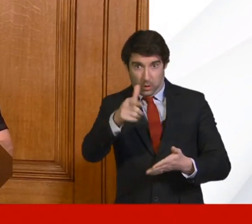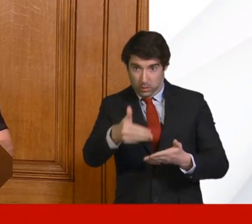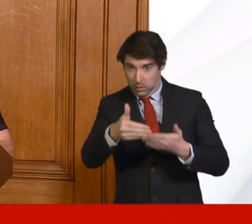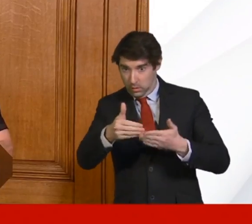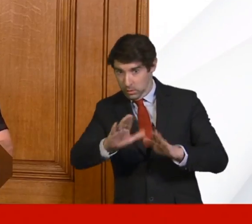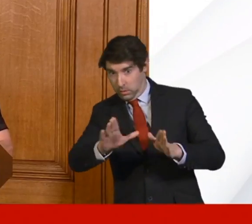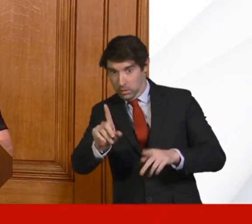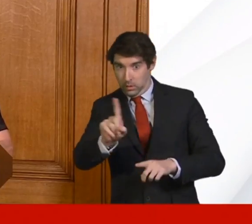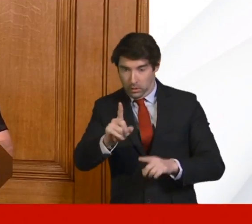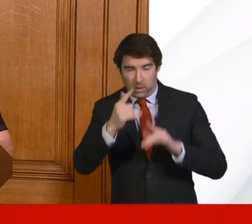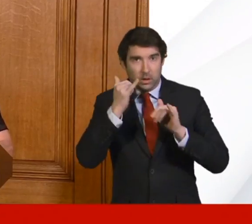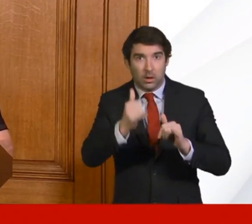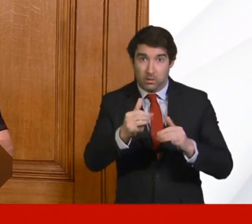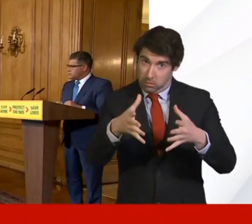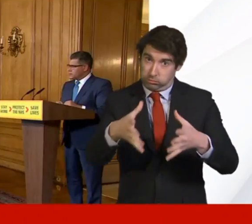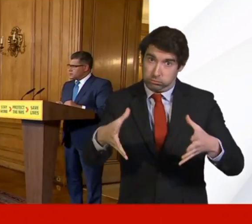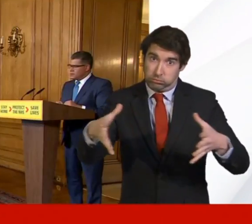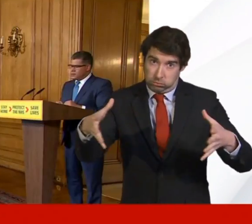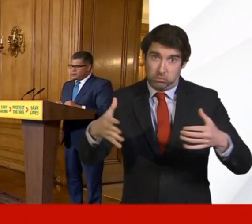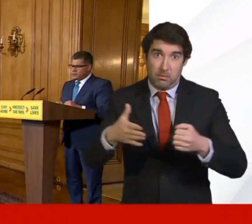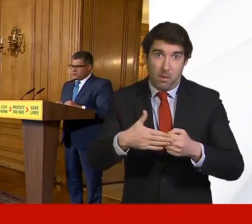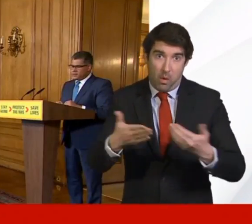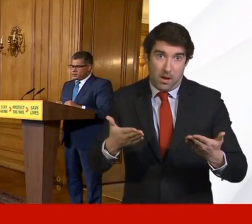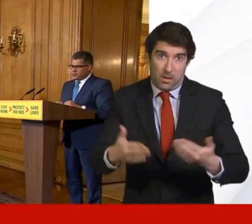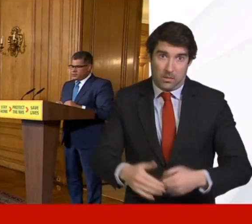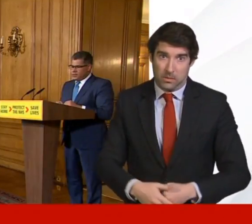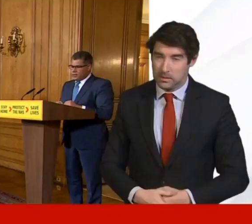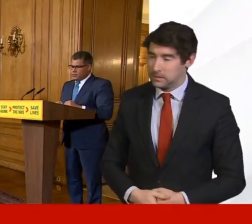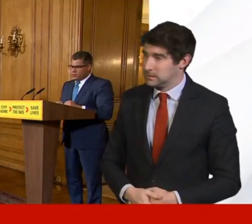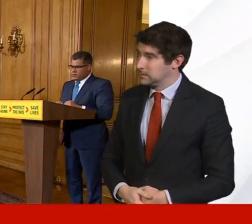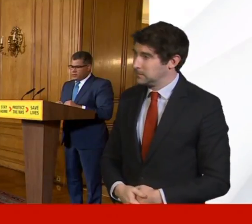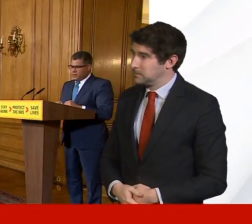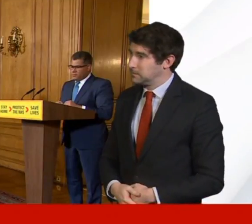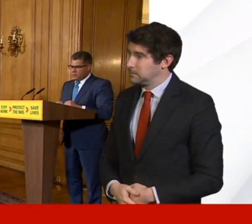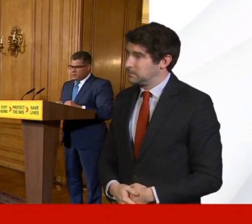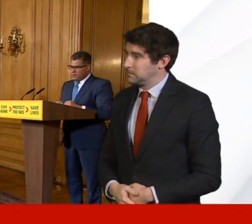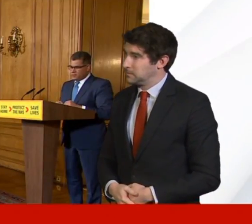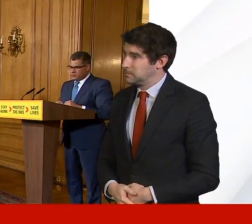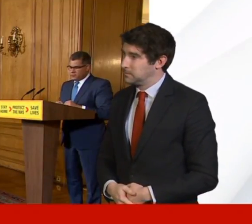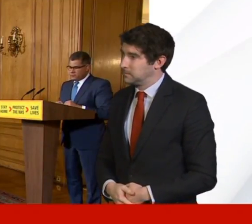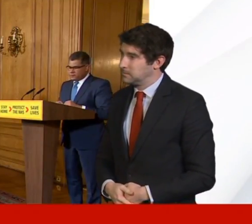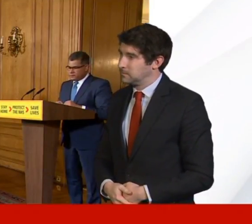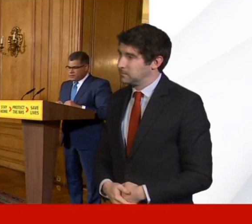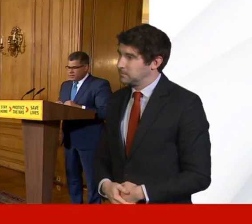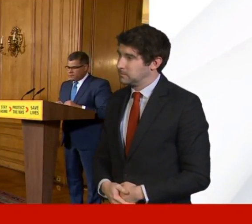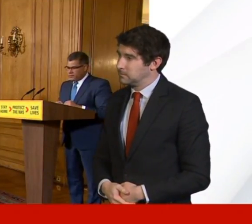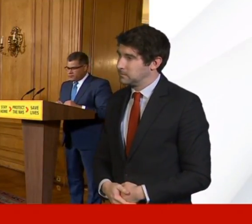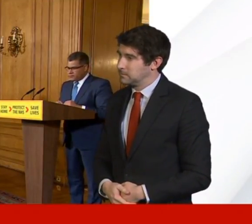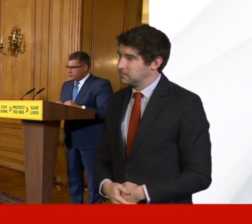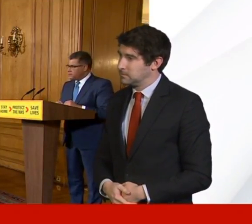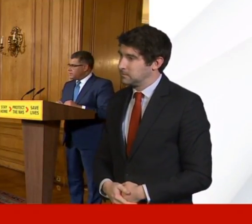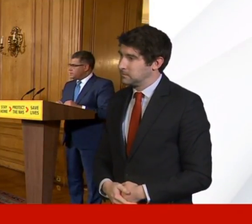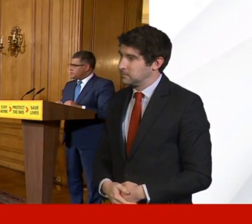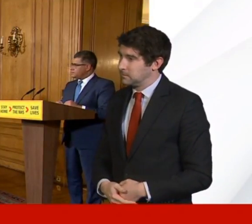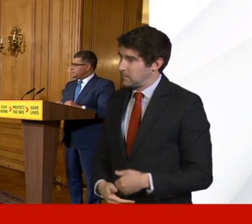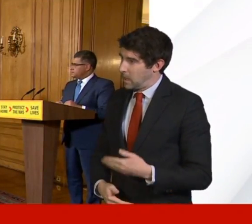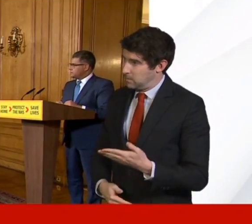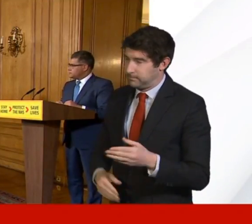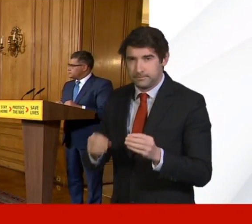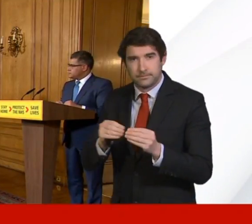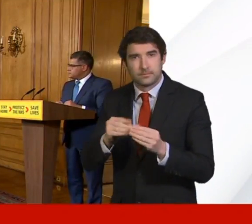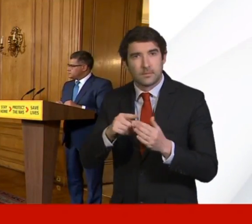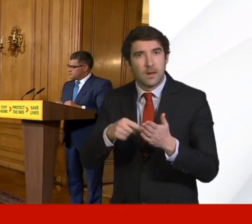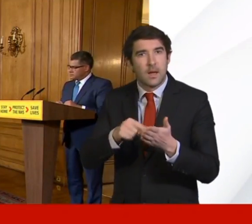testing capacity. Or broadband providers giving their customers unlimited data to stay connected. Next question is from or Sky. indeed, London's